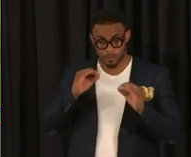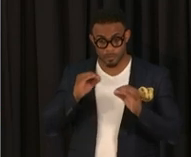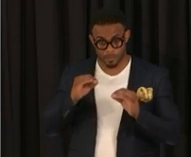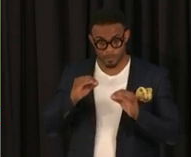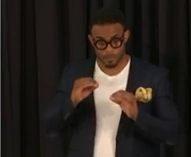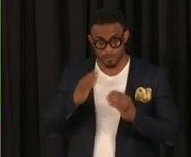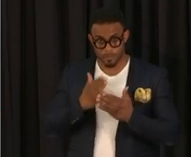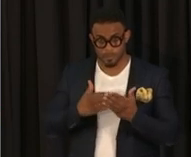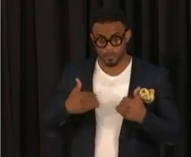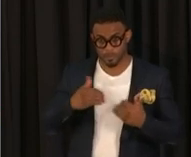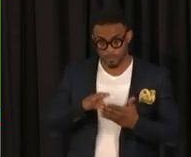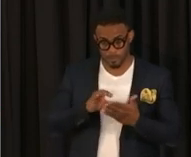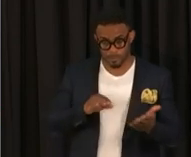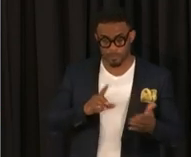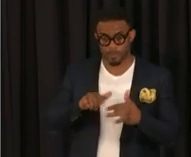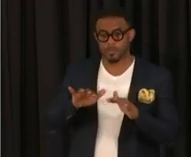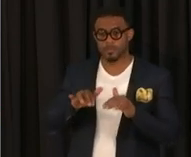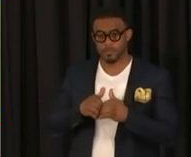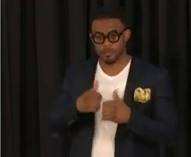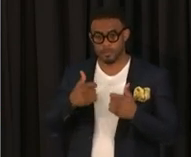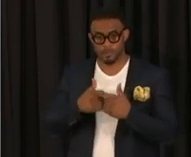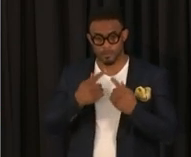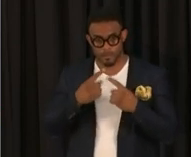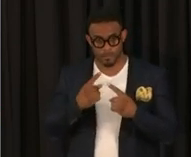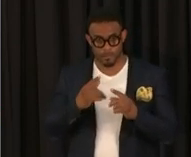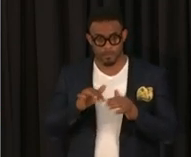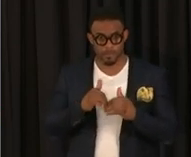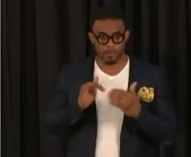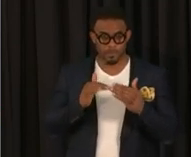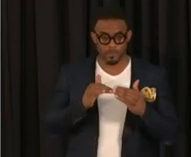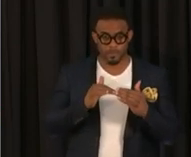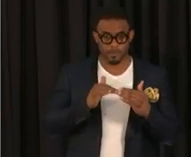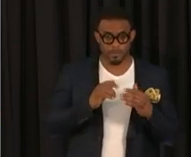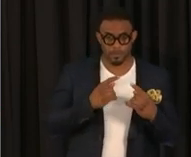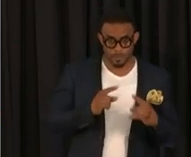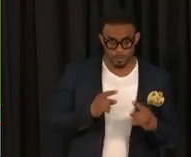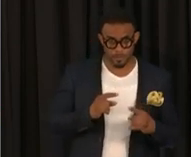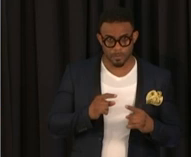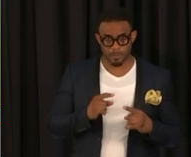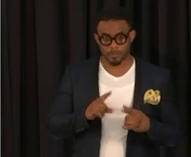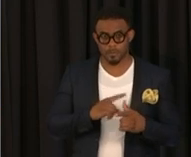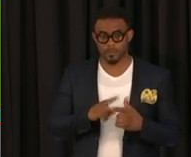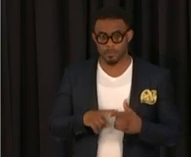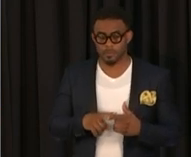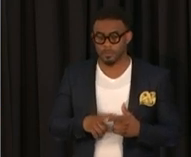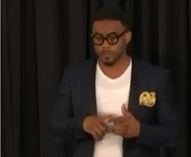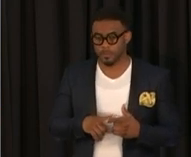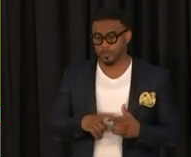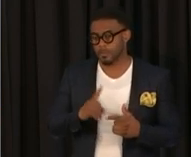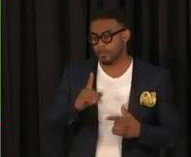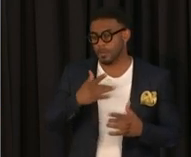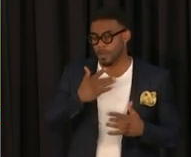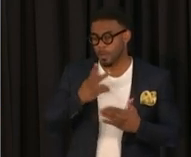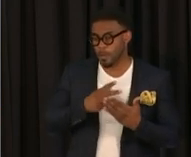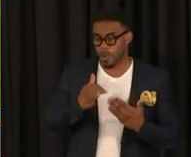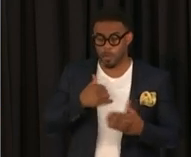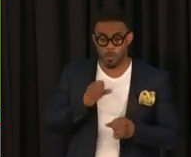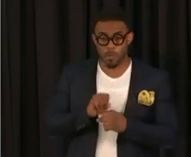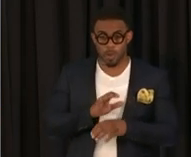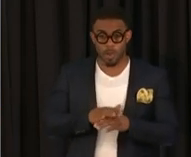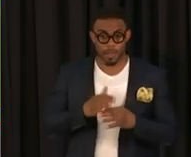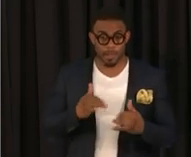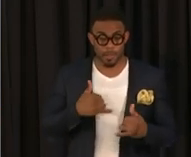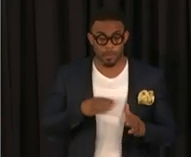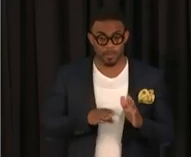we educated some of the younger students about how electricity works and how clean energy works. And then one exciting project